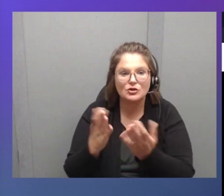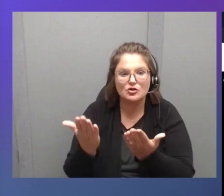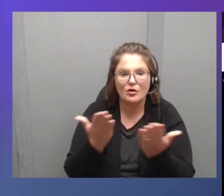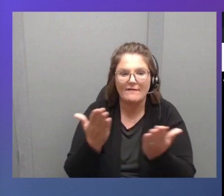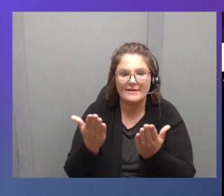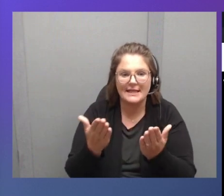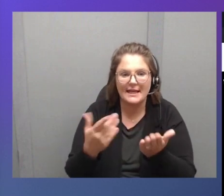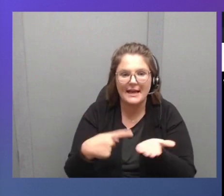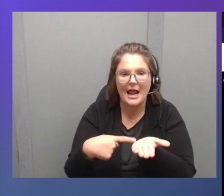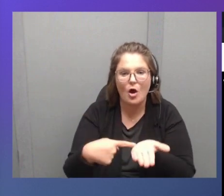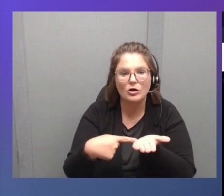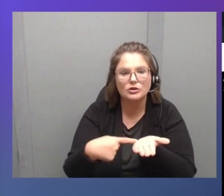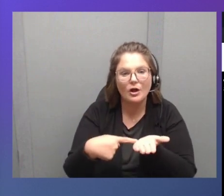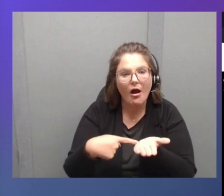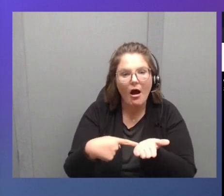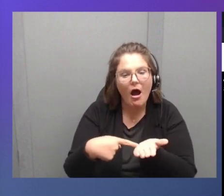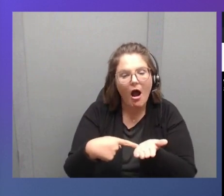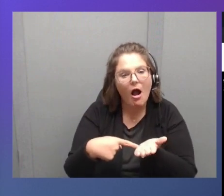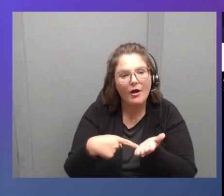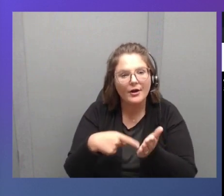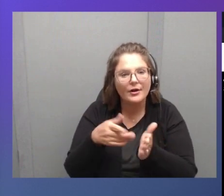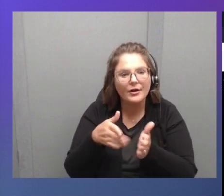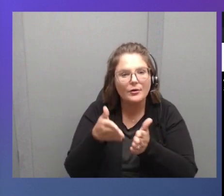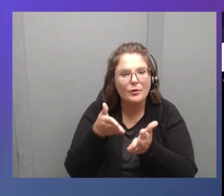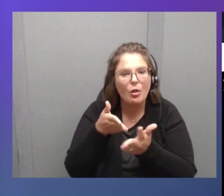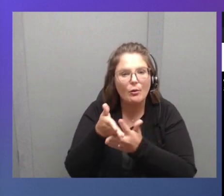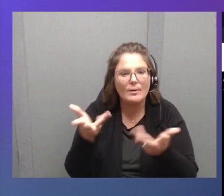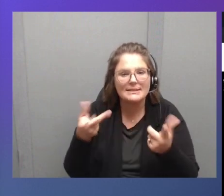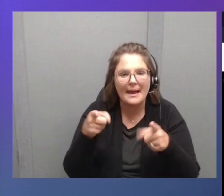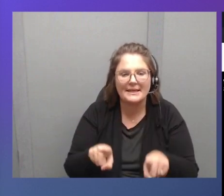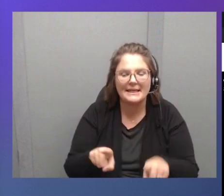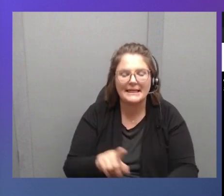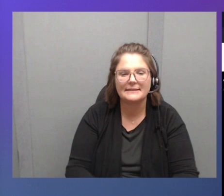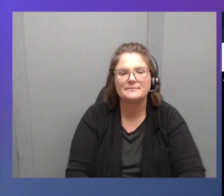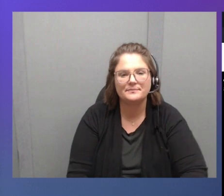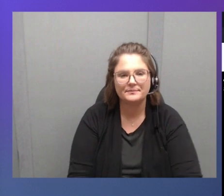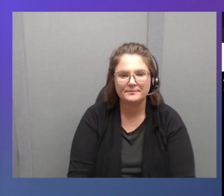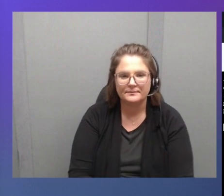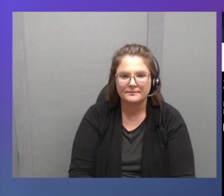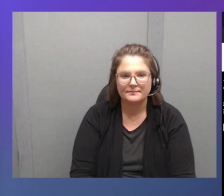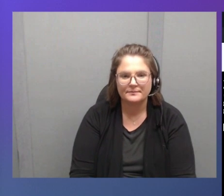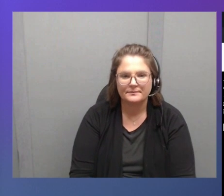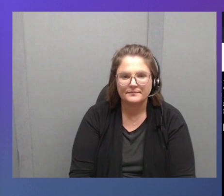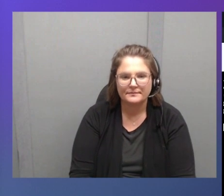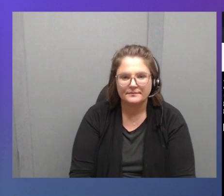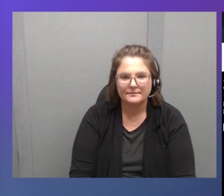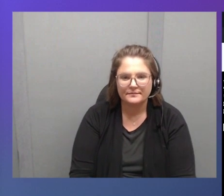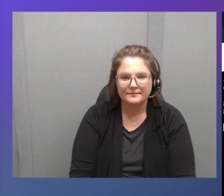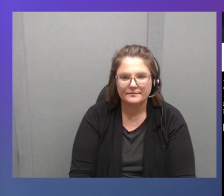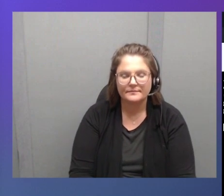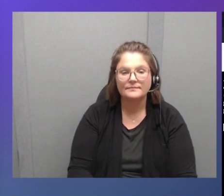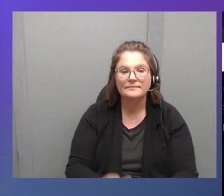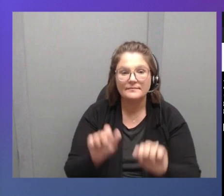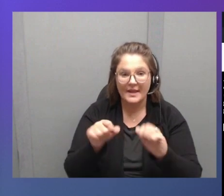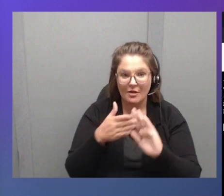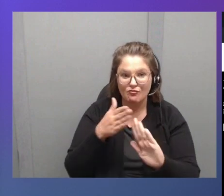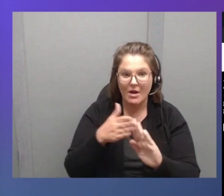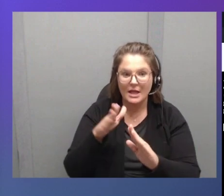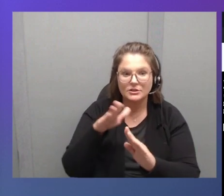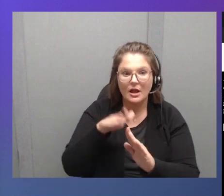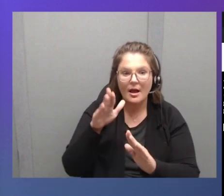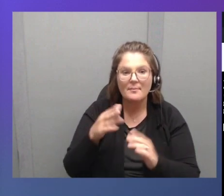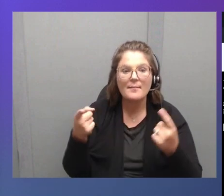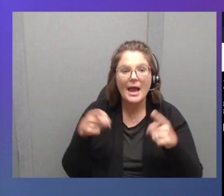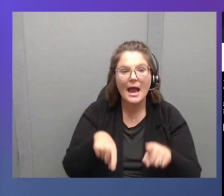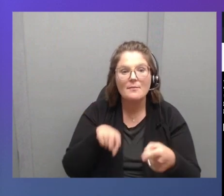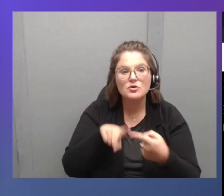happening under the hood. okay. Yeah, be awesome. So I'm now on this box. I can run top. I happen to be running as